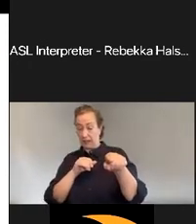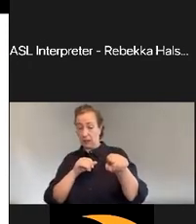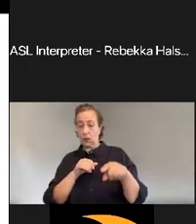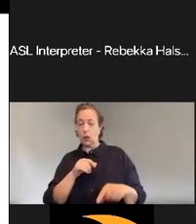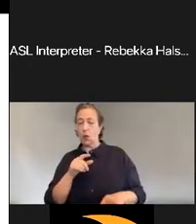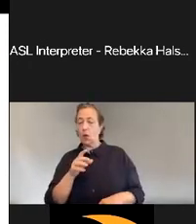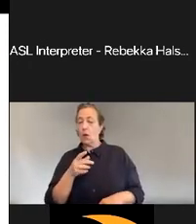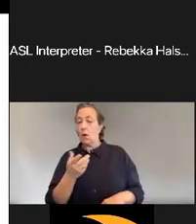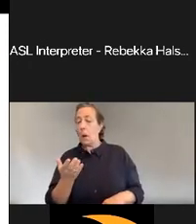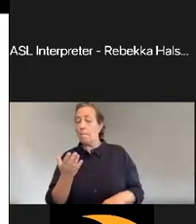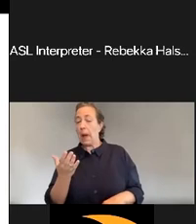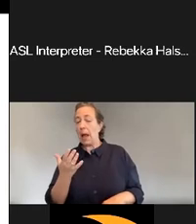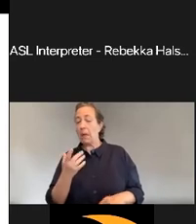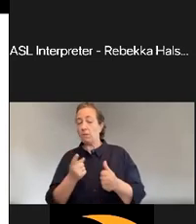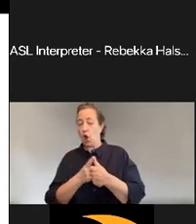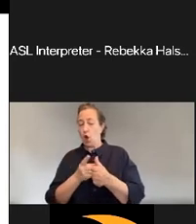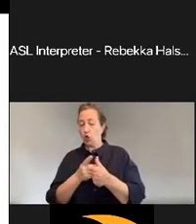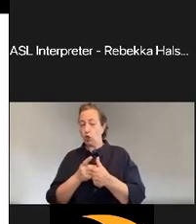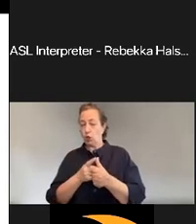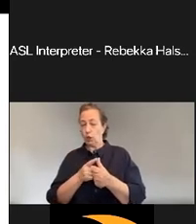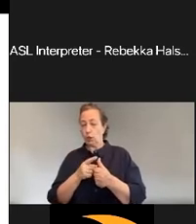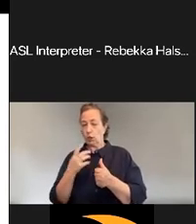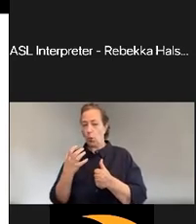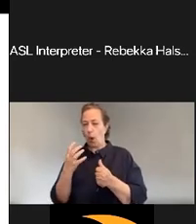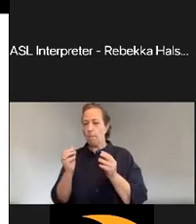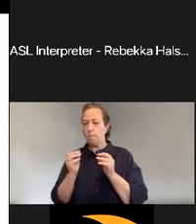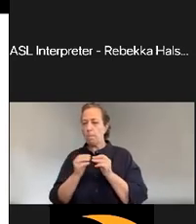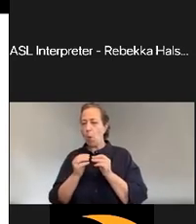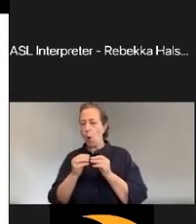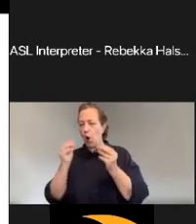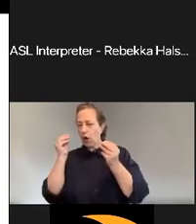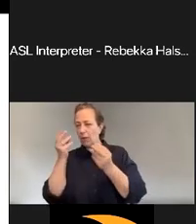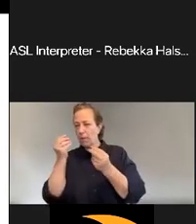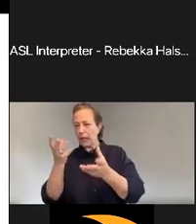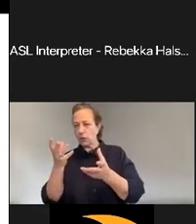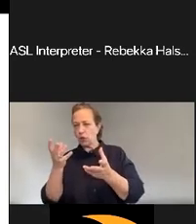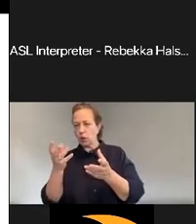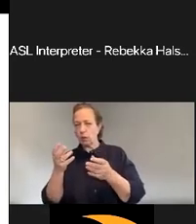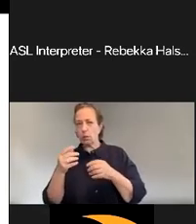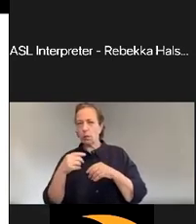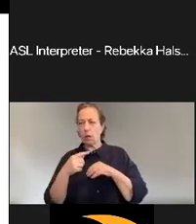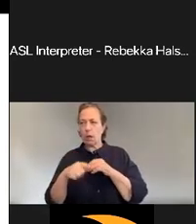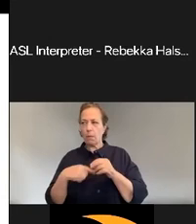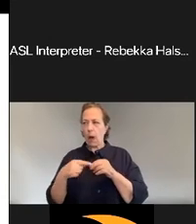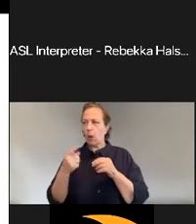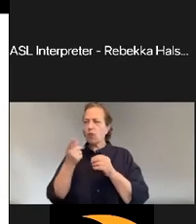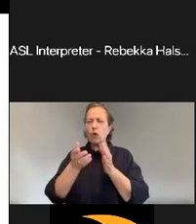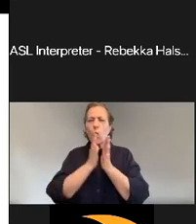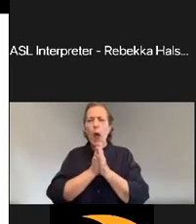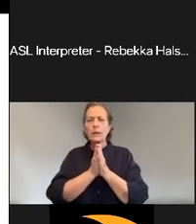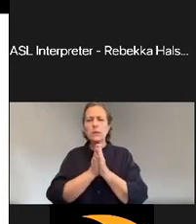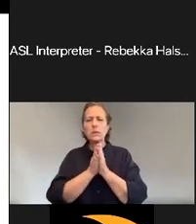for example, want to know more information about how the request was made or what exactly the